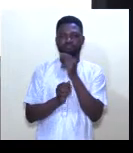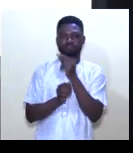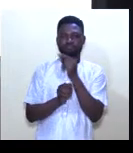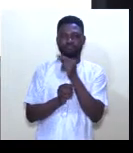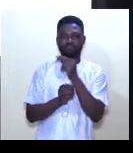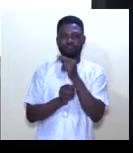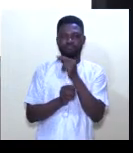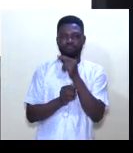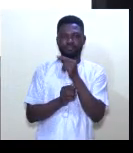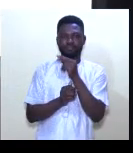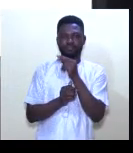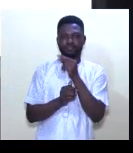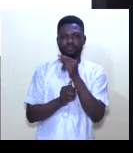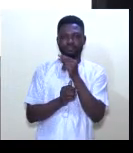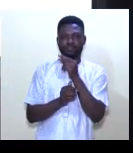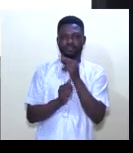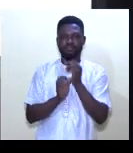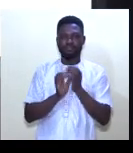here.